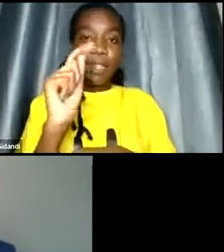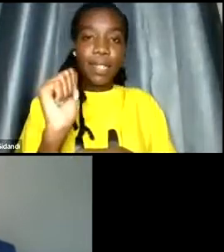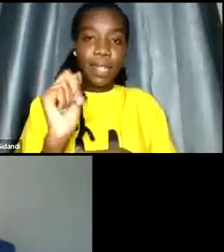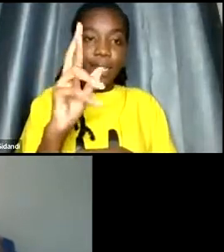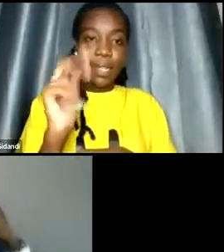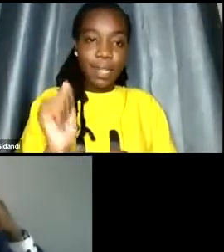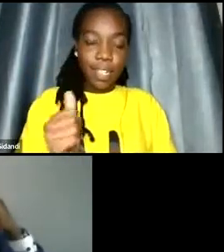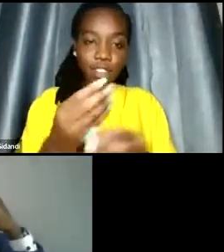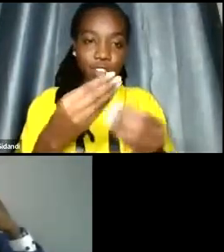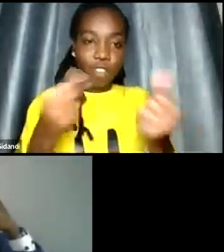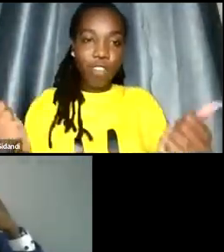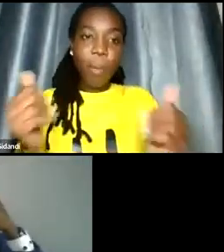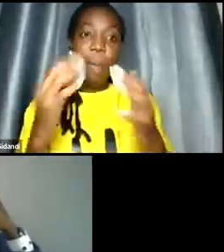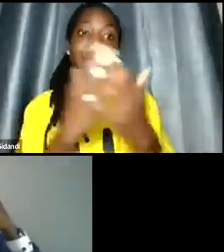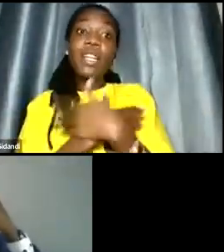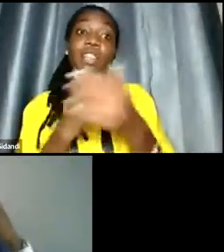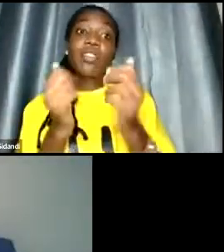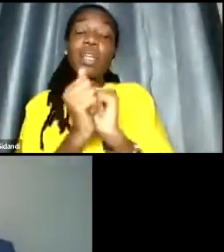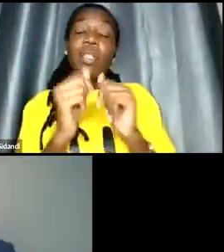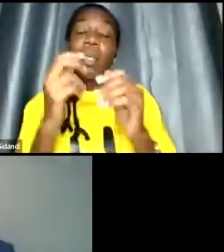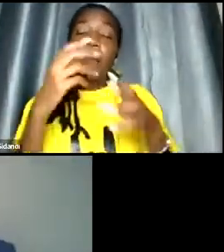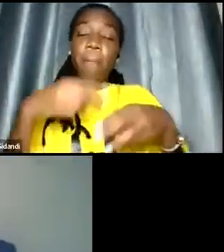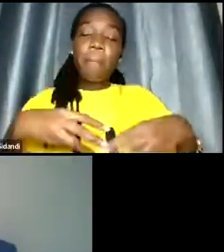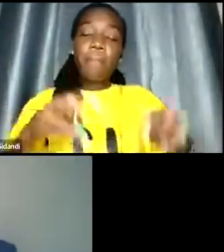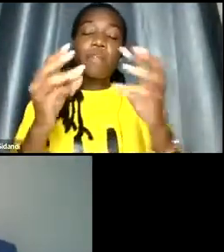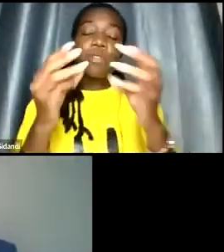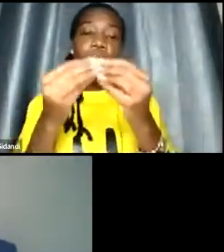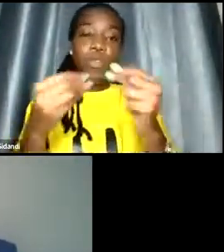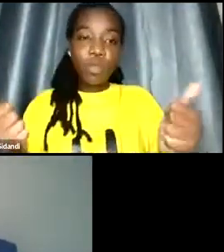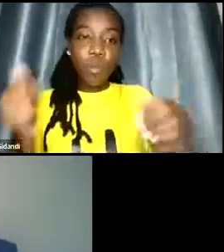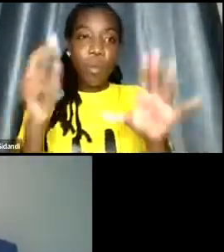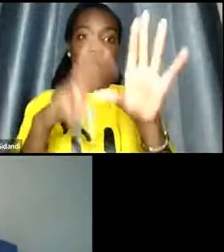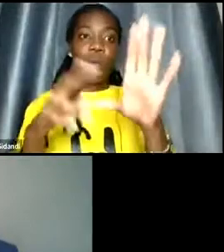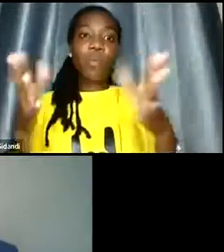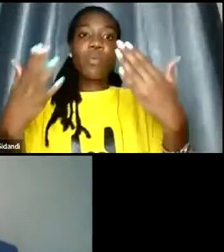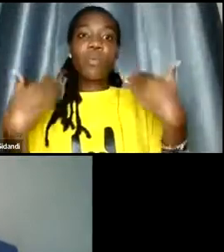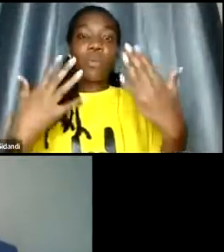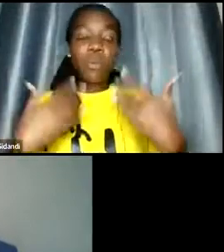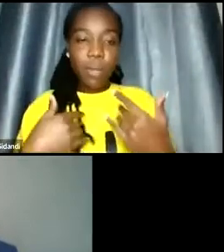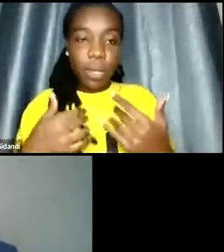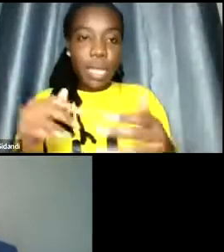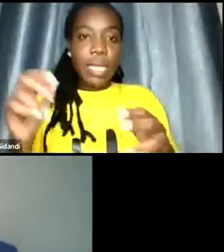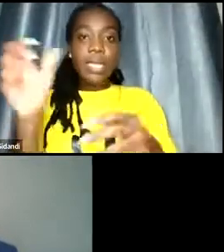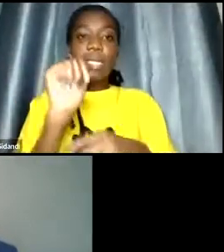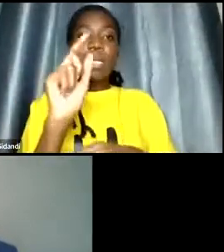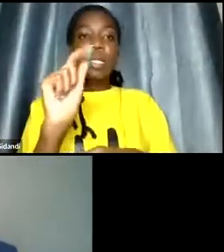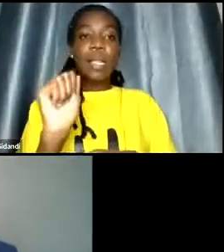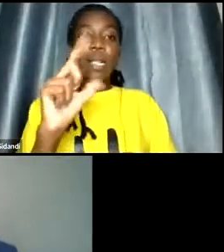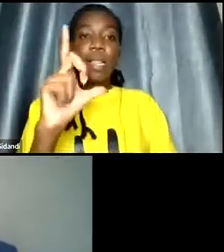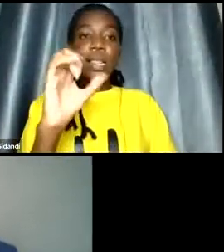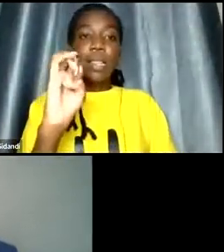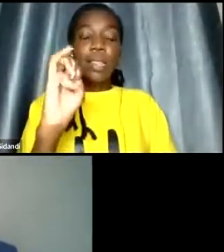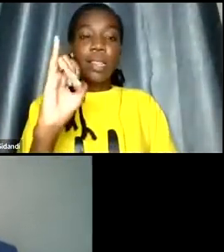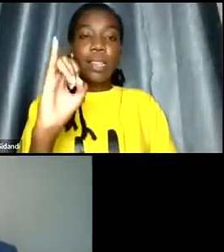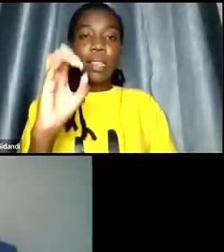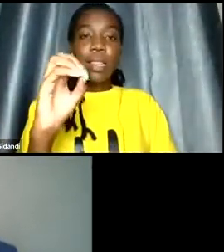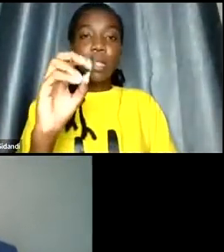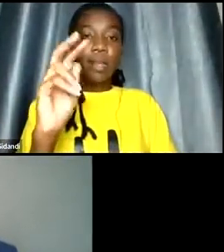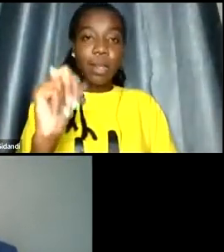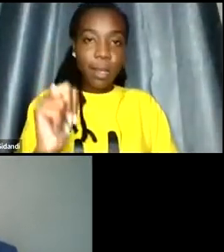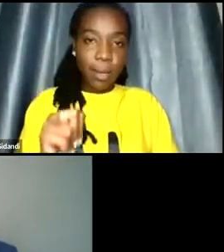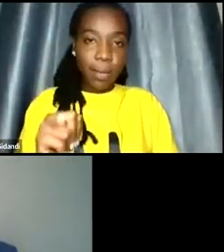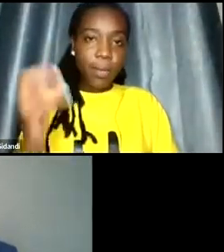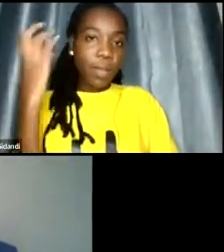Balcon Housing, Pathway Solutions, Stallion Construction Company, College of Career Guidance and